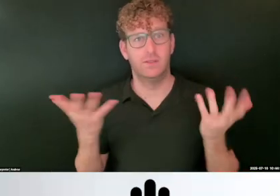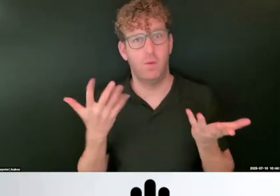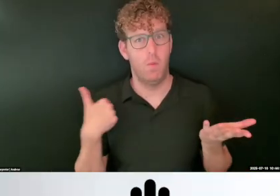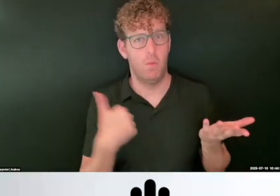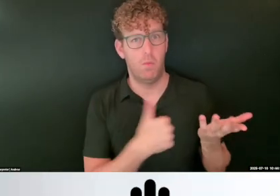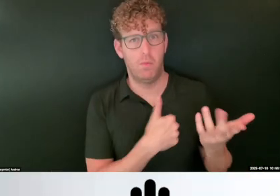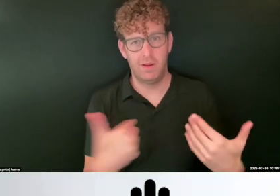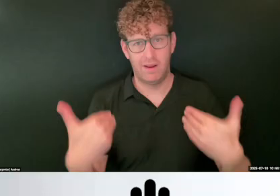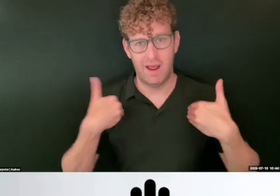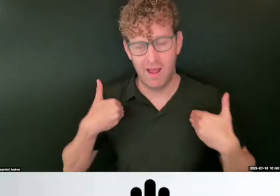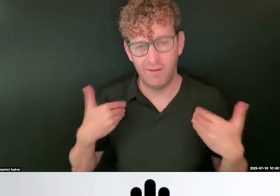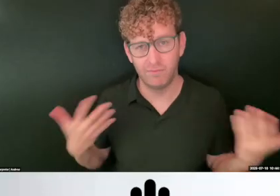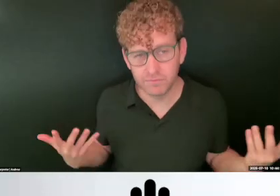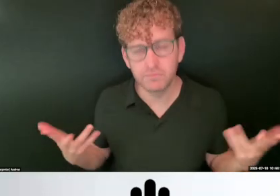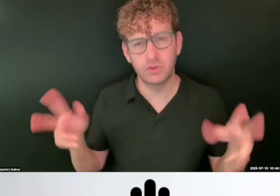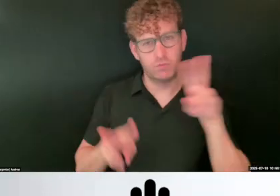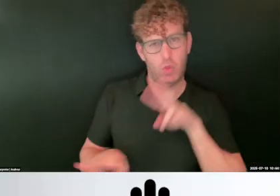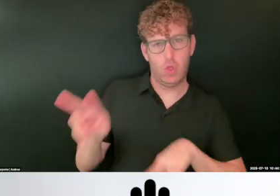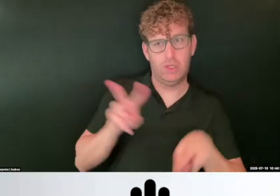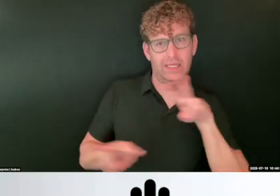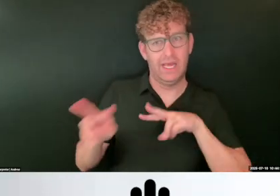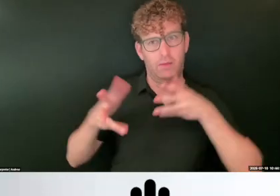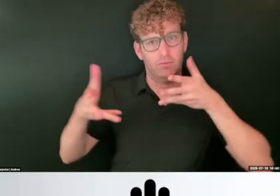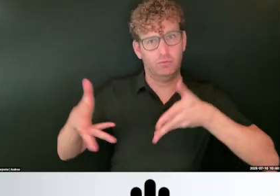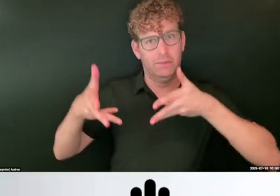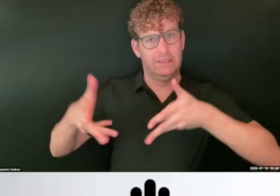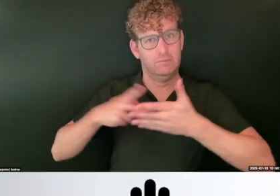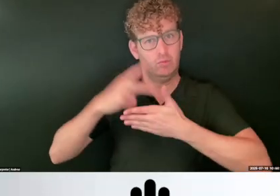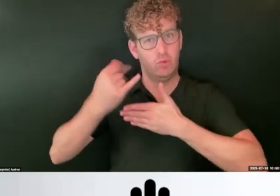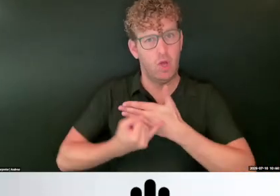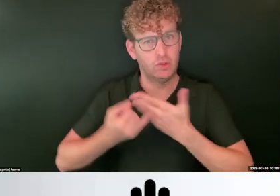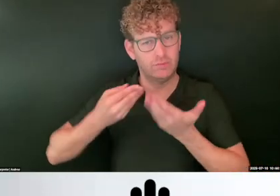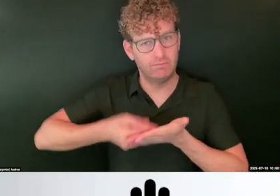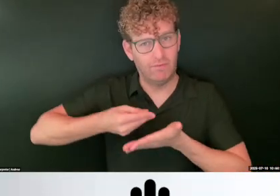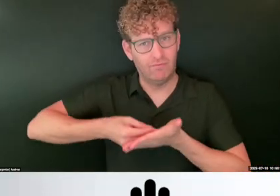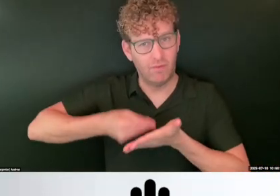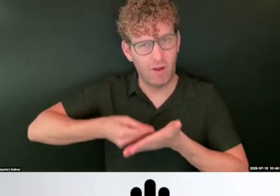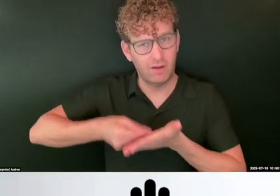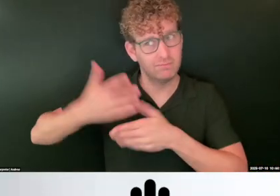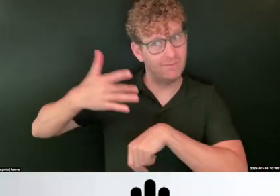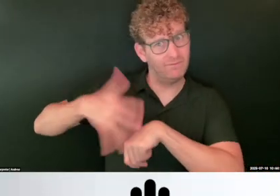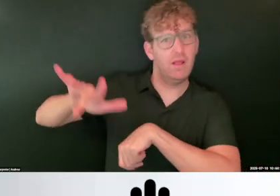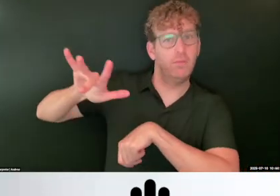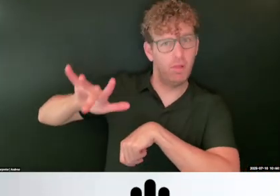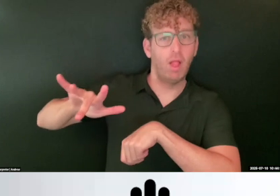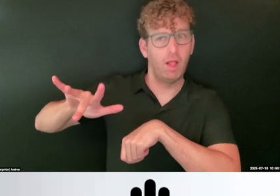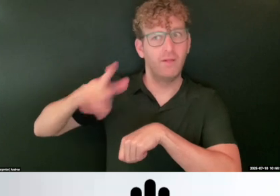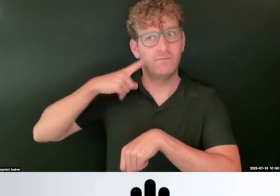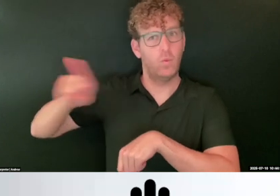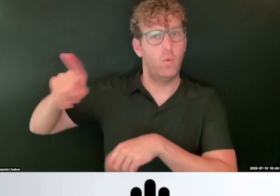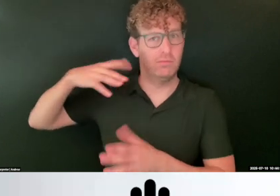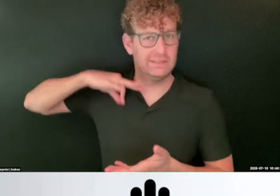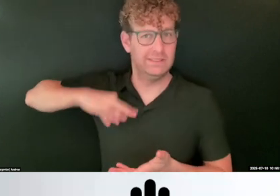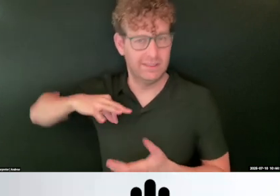remaining project funds, the money that's actually available to go towards incentives, and then also including the